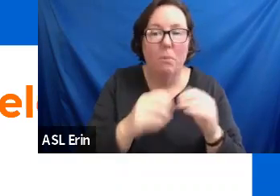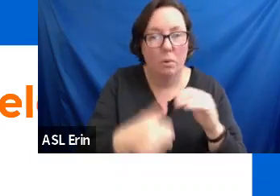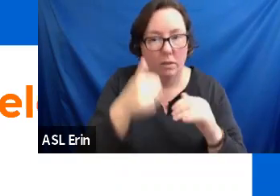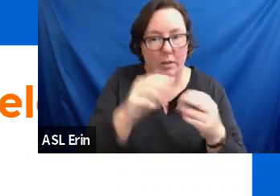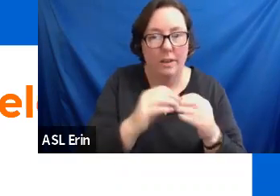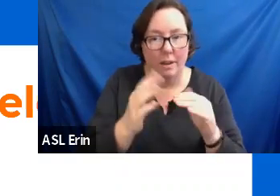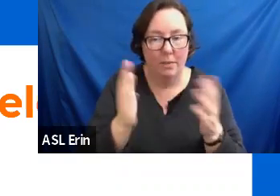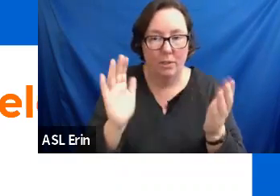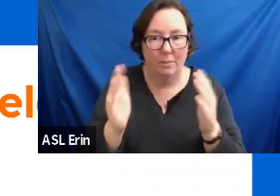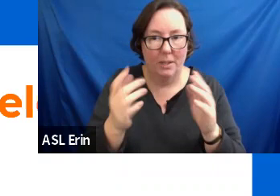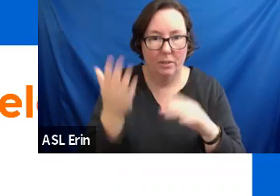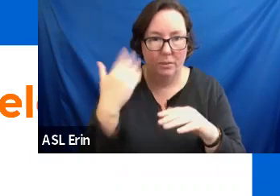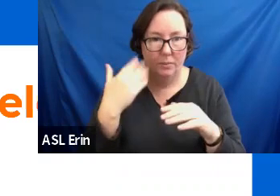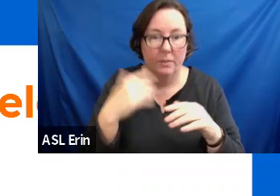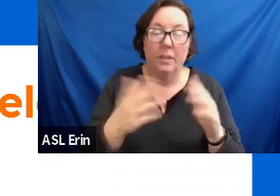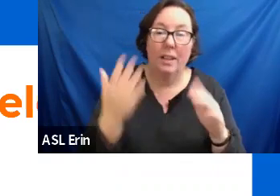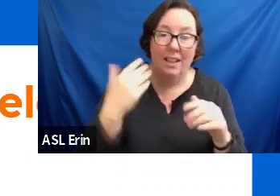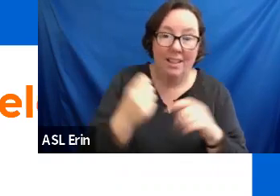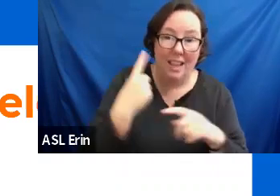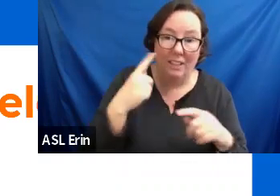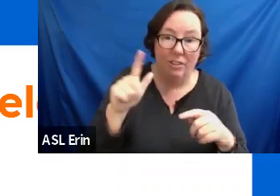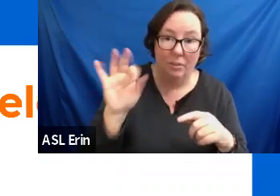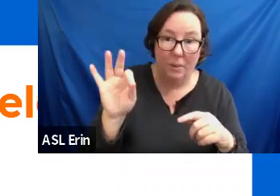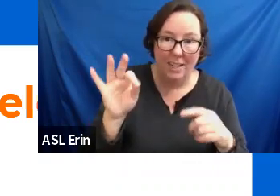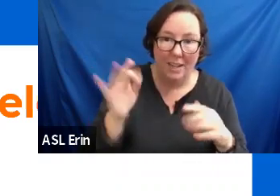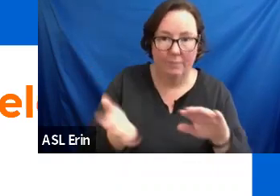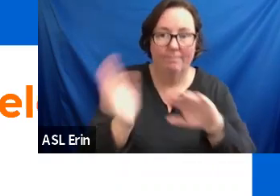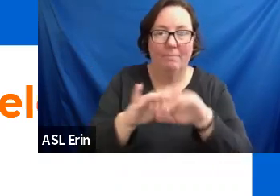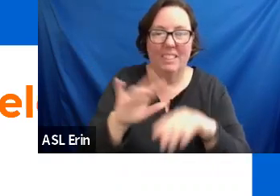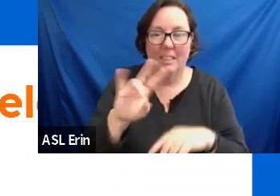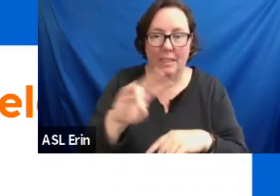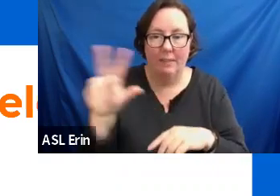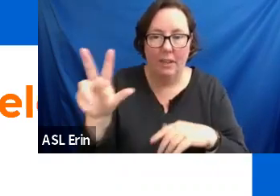increasing from 29 invitations last year to 73 this year.